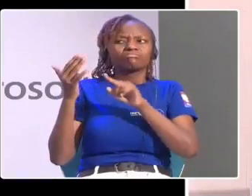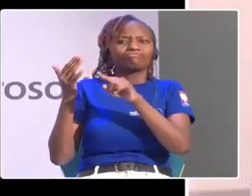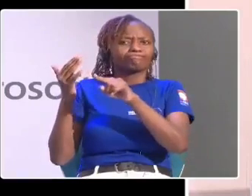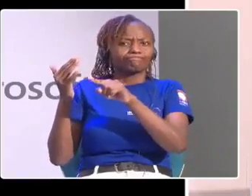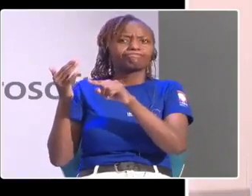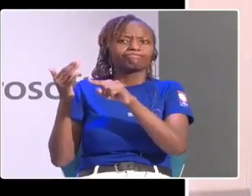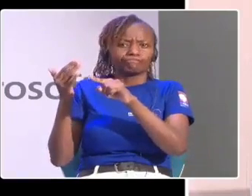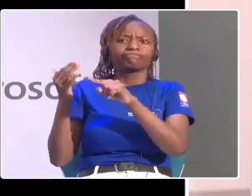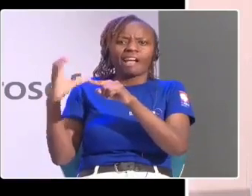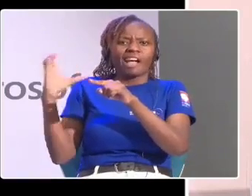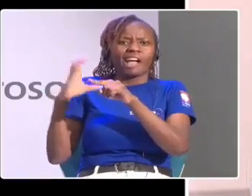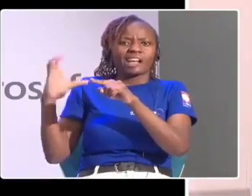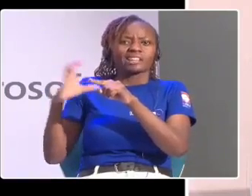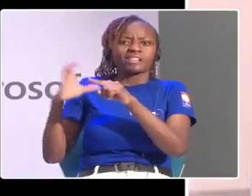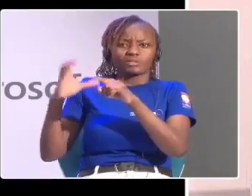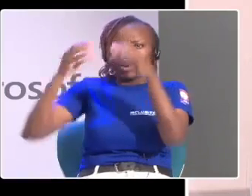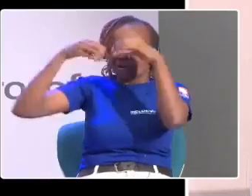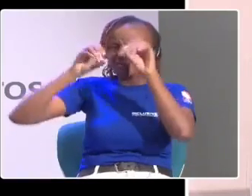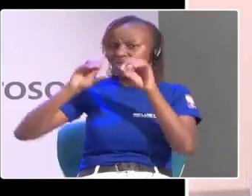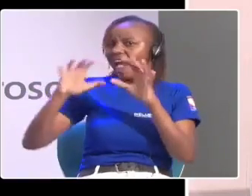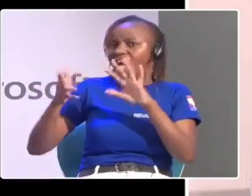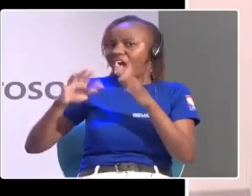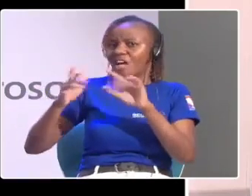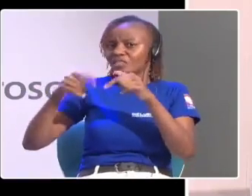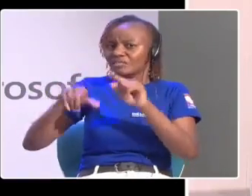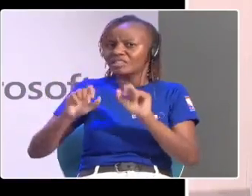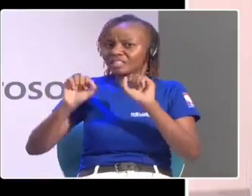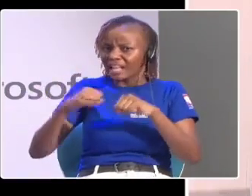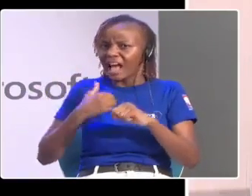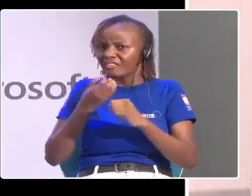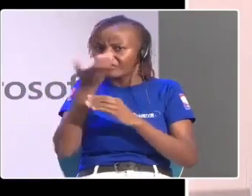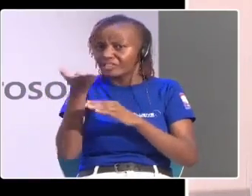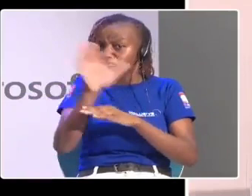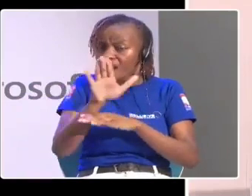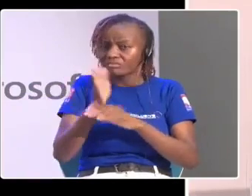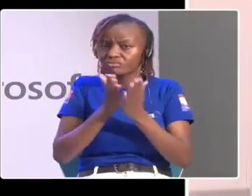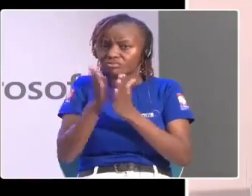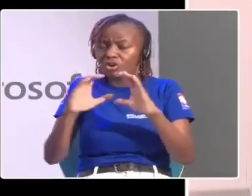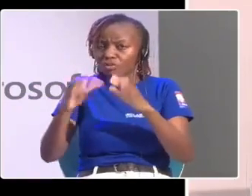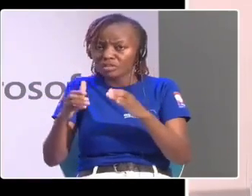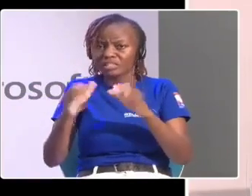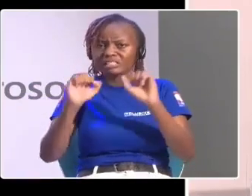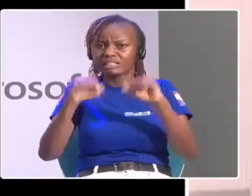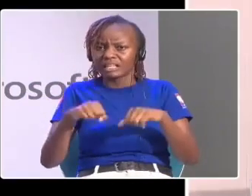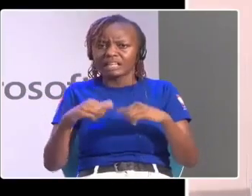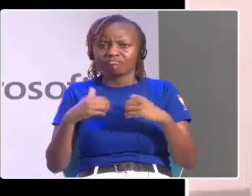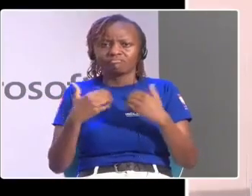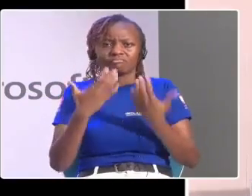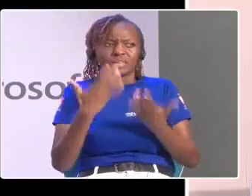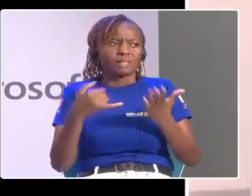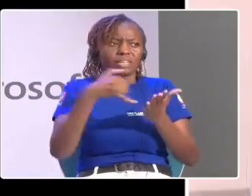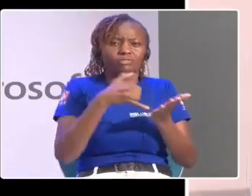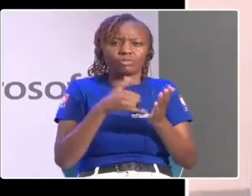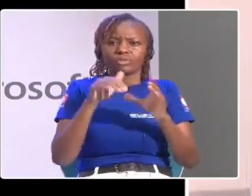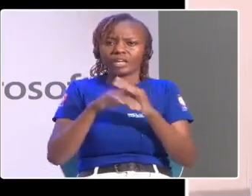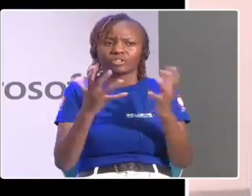disabilities, but really seek community feedback, really partner externally through user research, through being at conferences and engaging